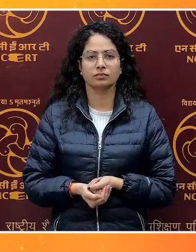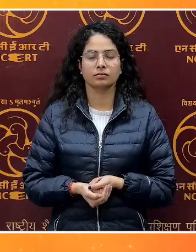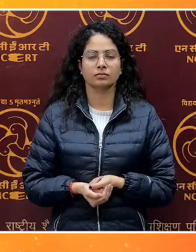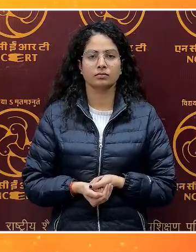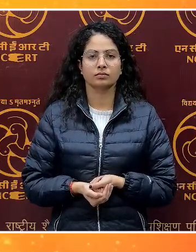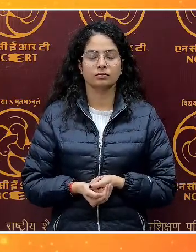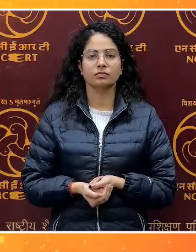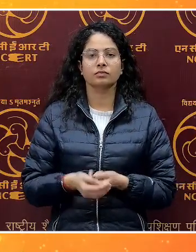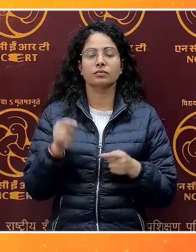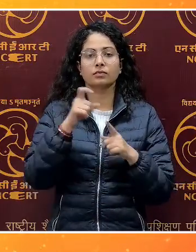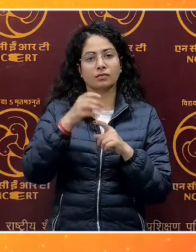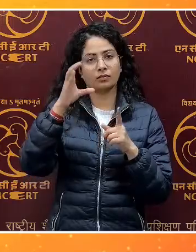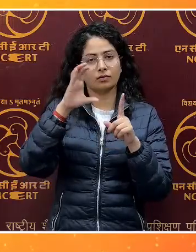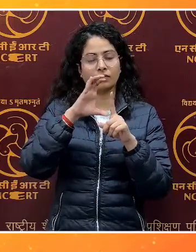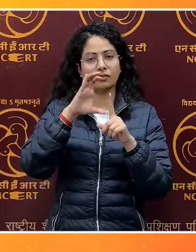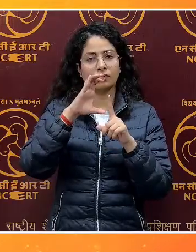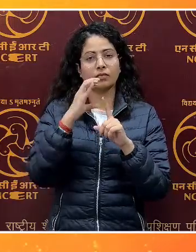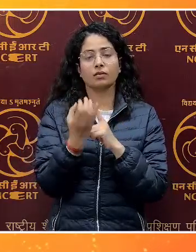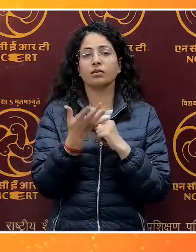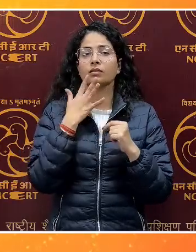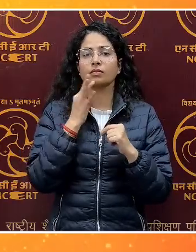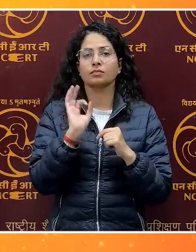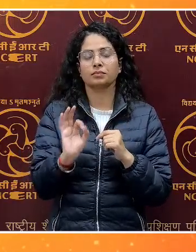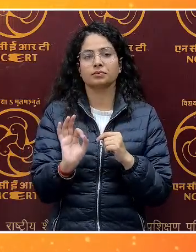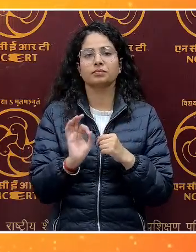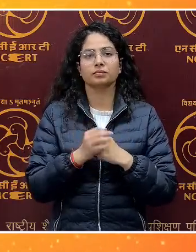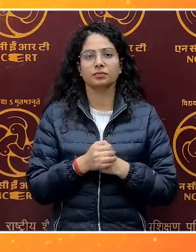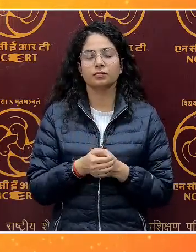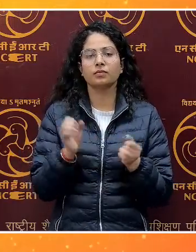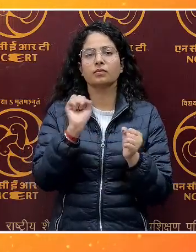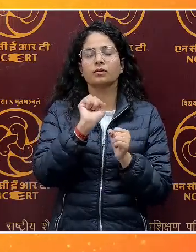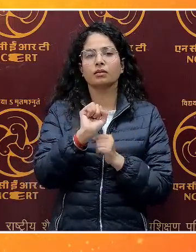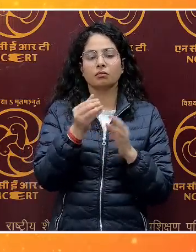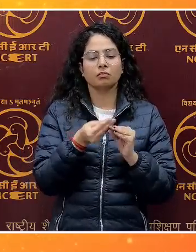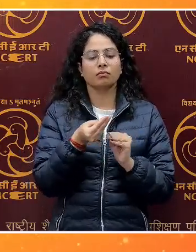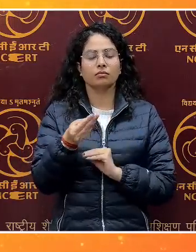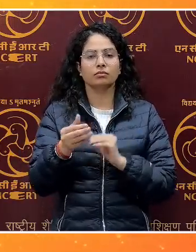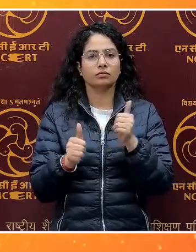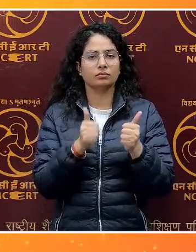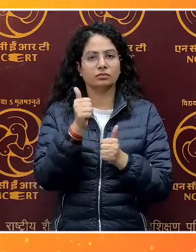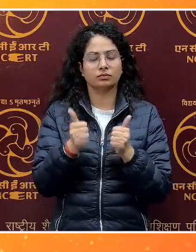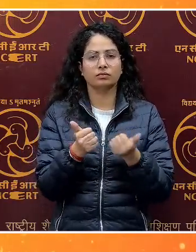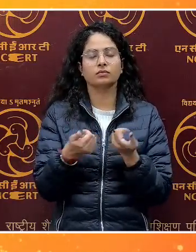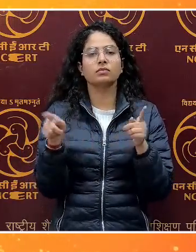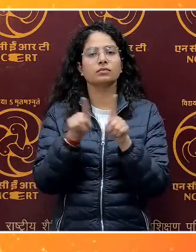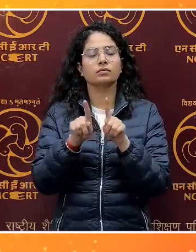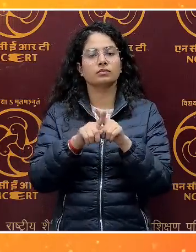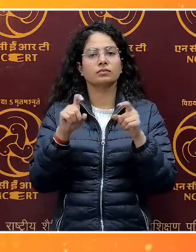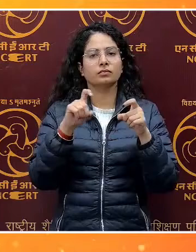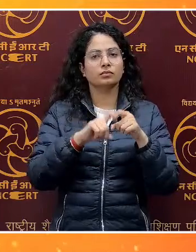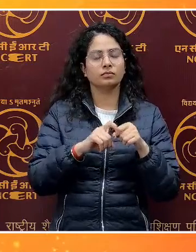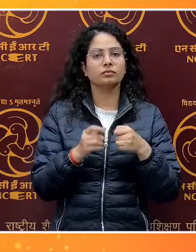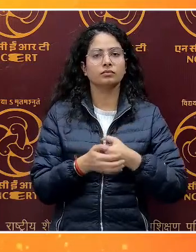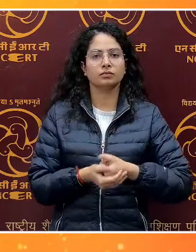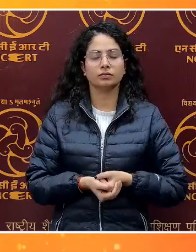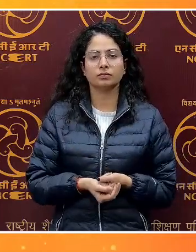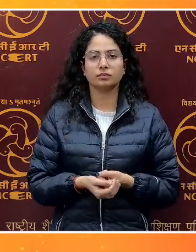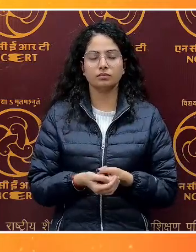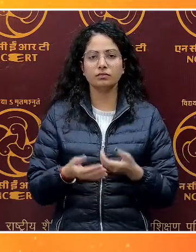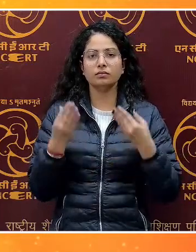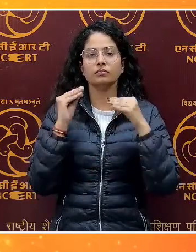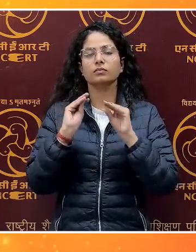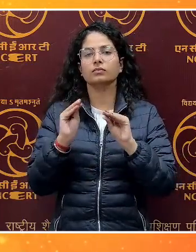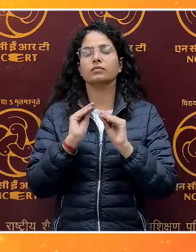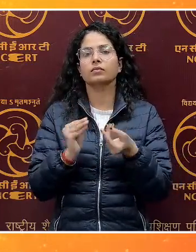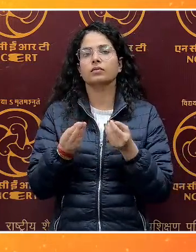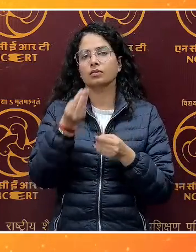These concepts are very important, children, and in board exam we get these questions, you know, Renuji, and I am going to teach them